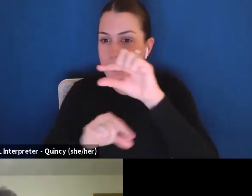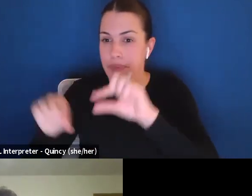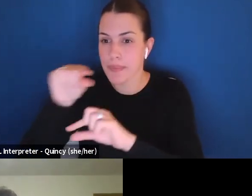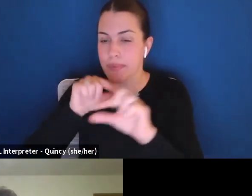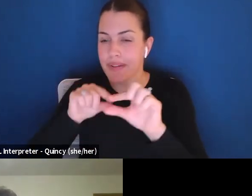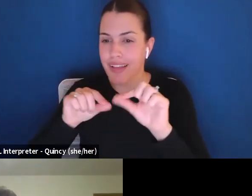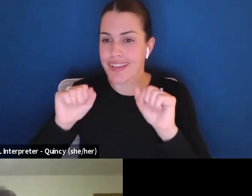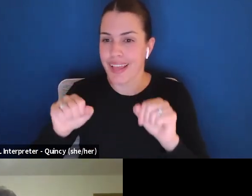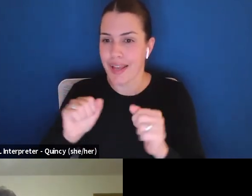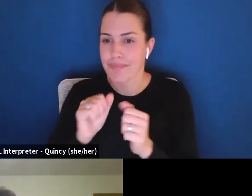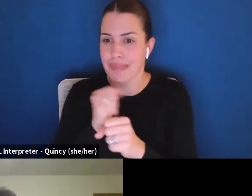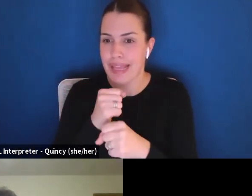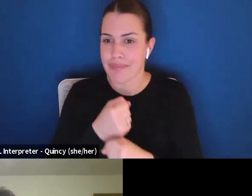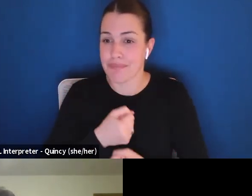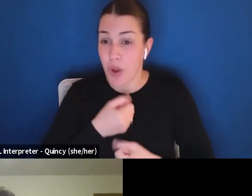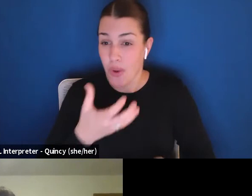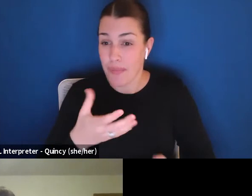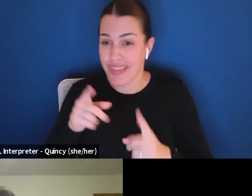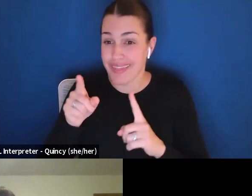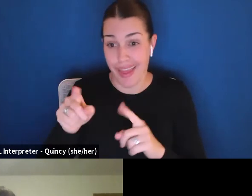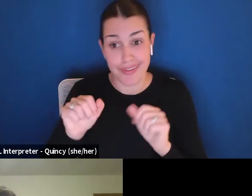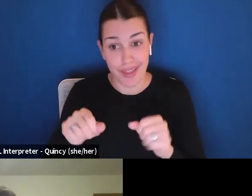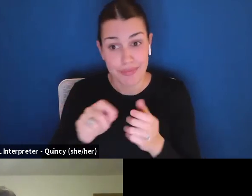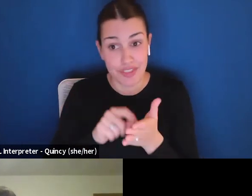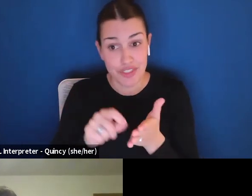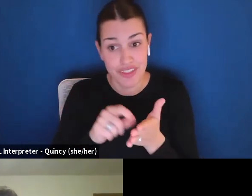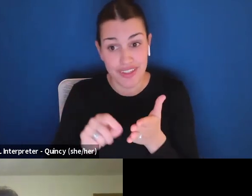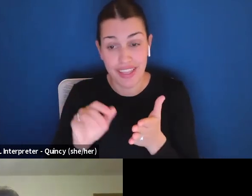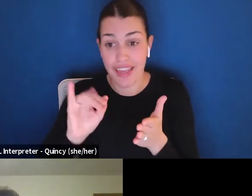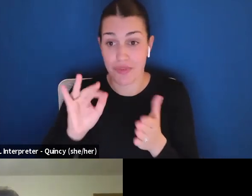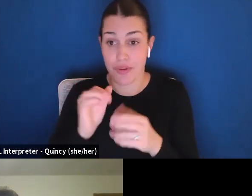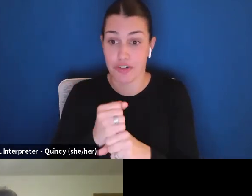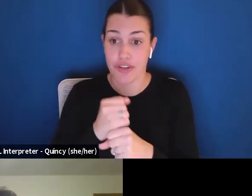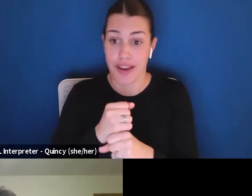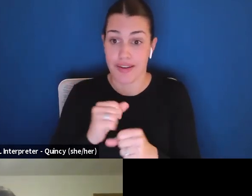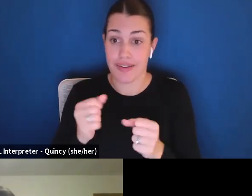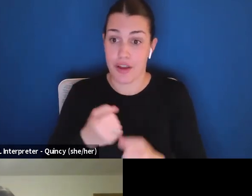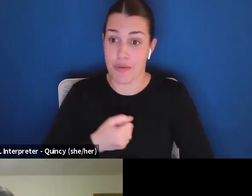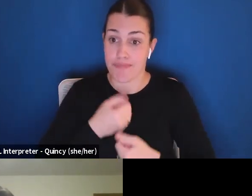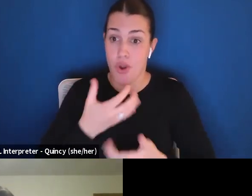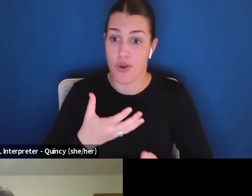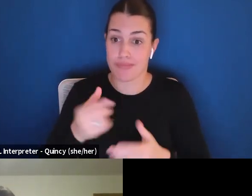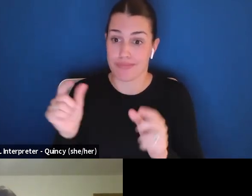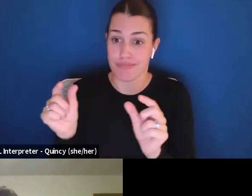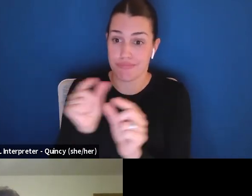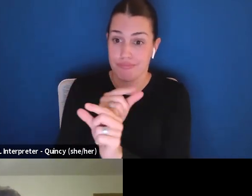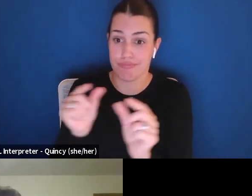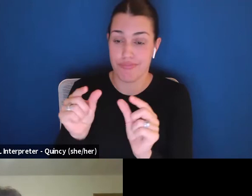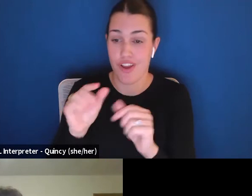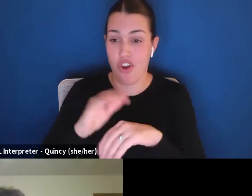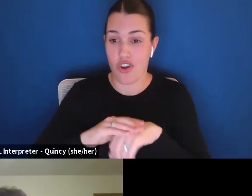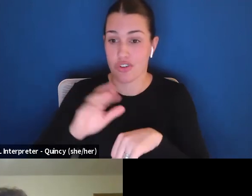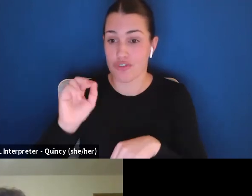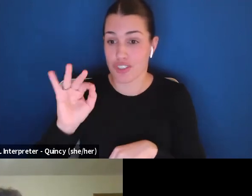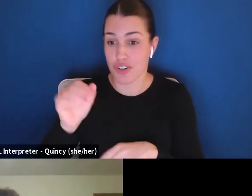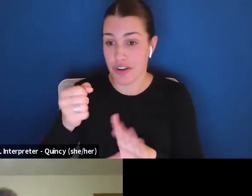actually create a poem out of them. That can be journaling if you just want to create a poem on your fridge out of those magnets. Or maybe you